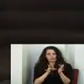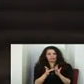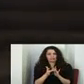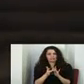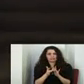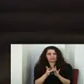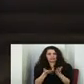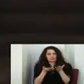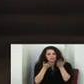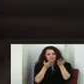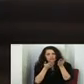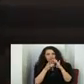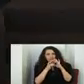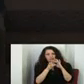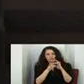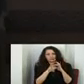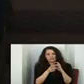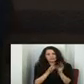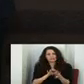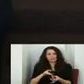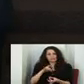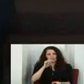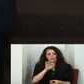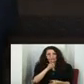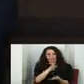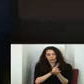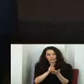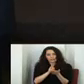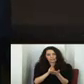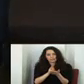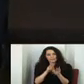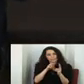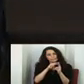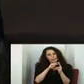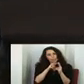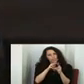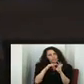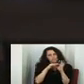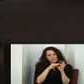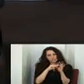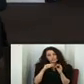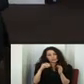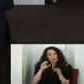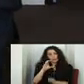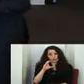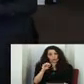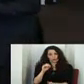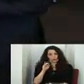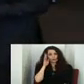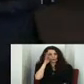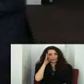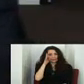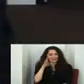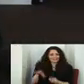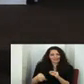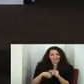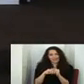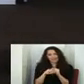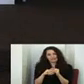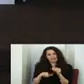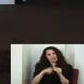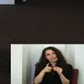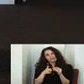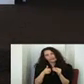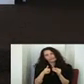to put on, to be in partnership, to co-create, to add another dimension to our decision-making